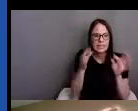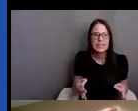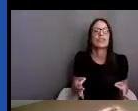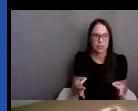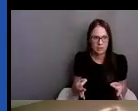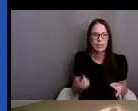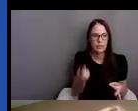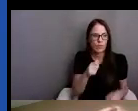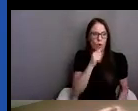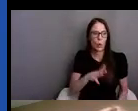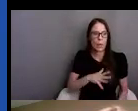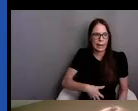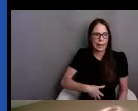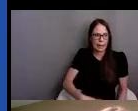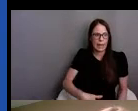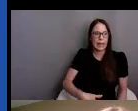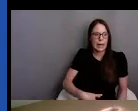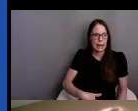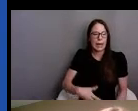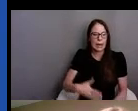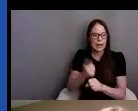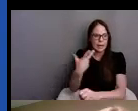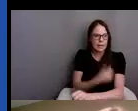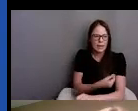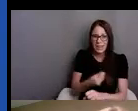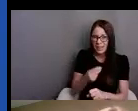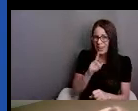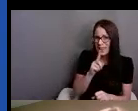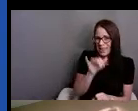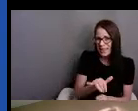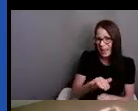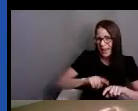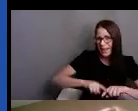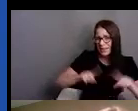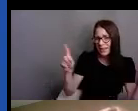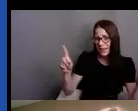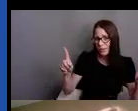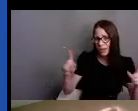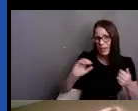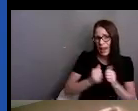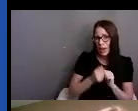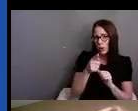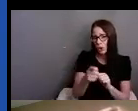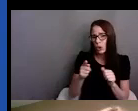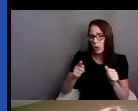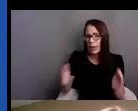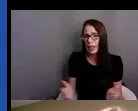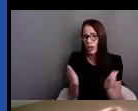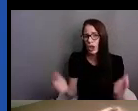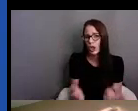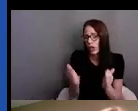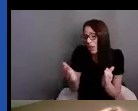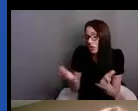women to get vaccinated. Is that any different than how you would encourage someone